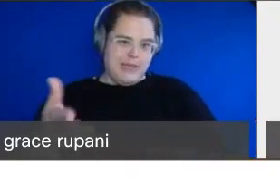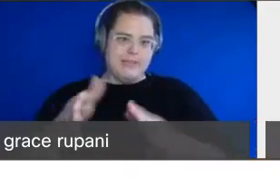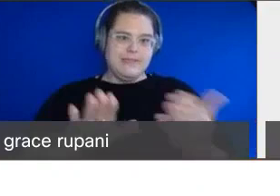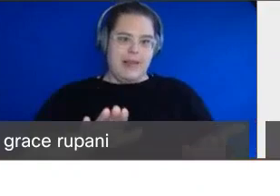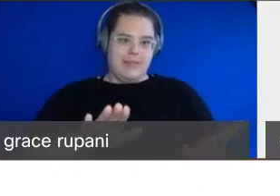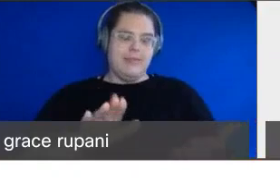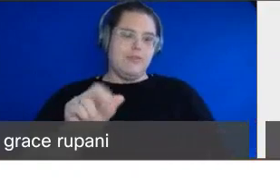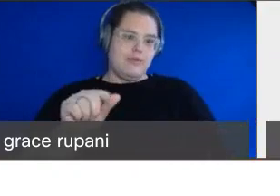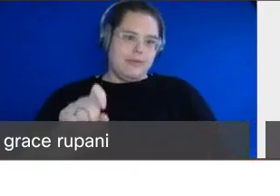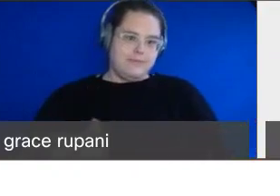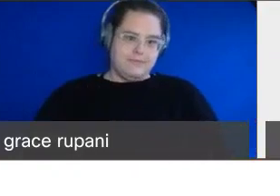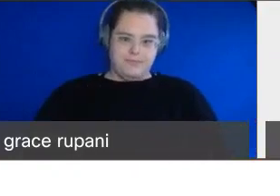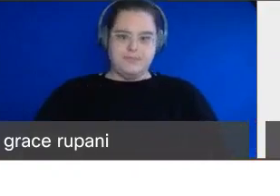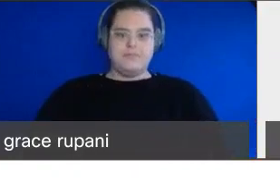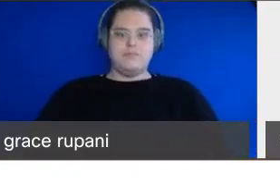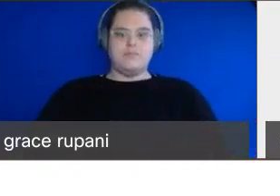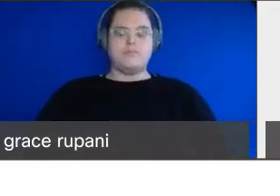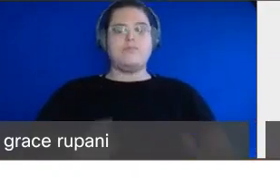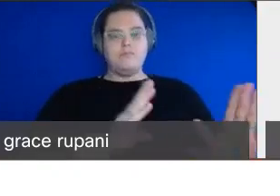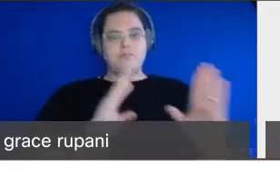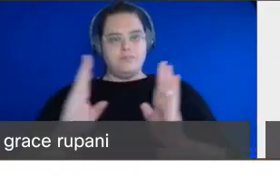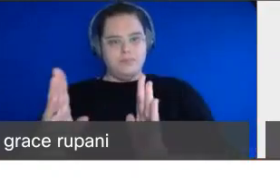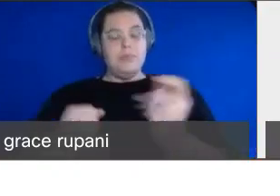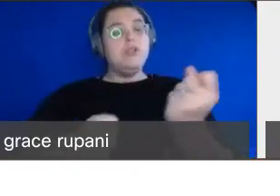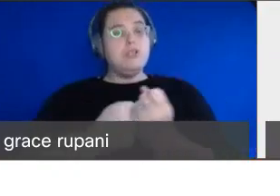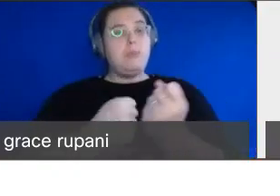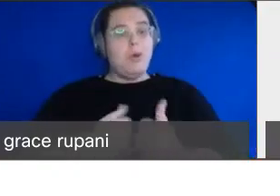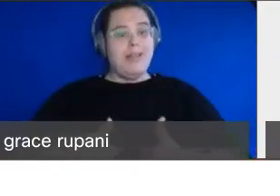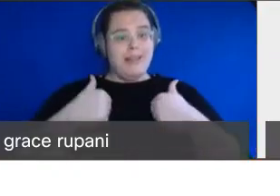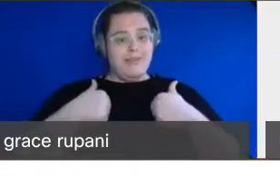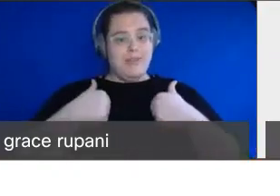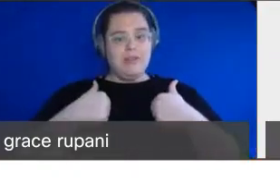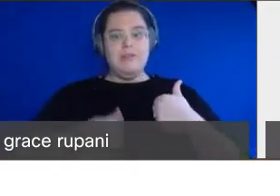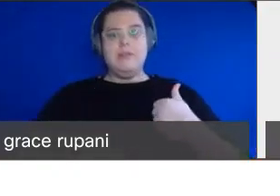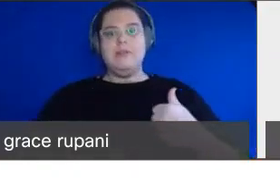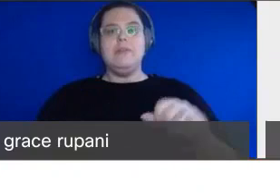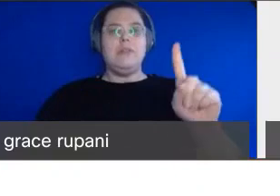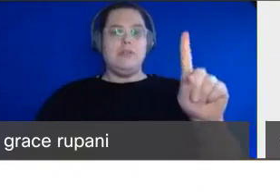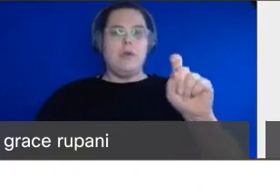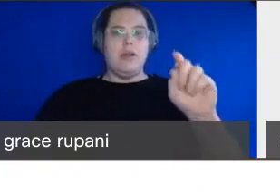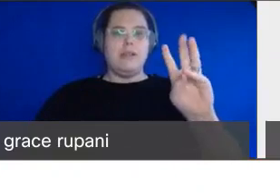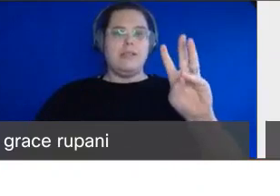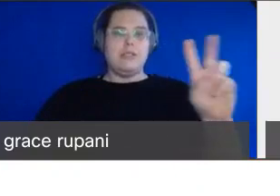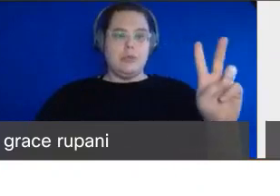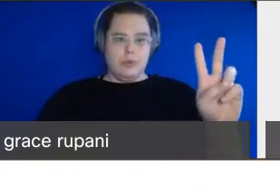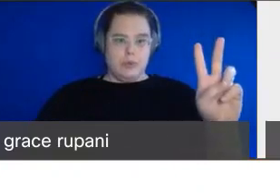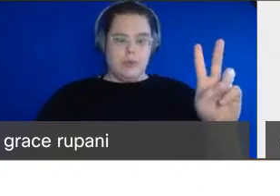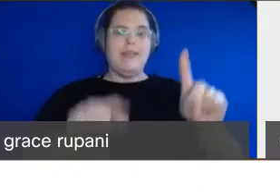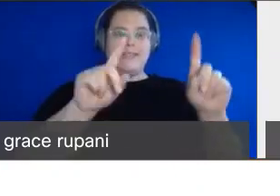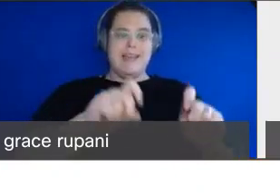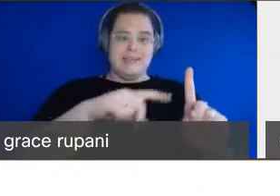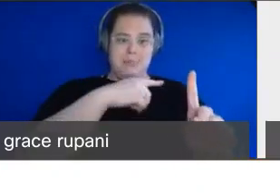living, to date, 162 people tested positive, which out of the total population, which is a bit